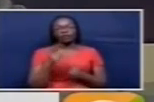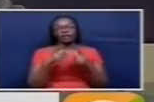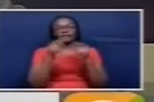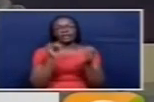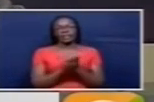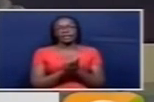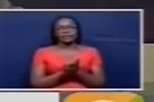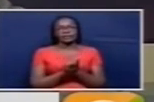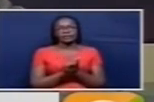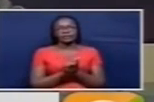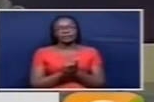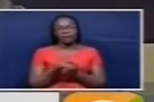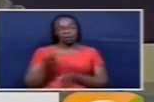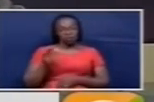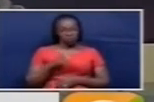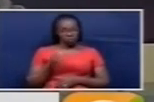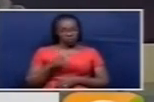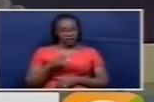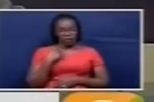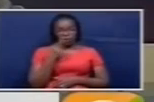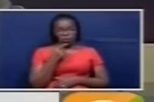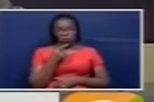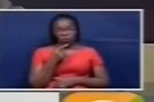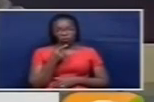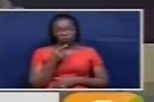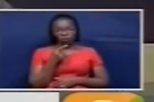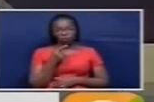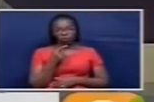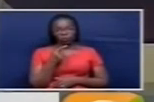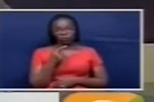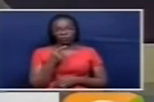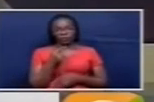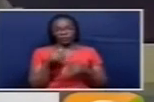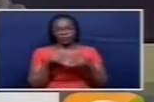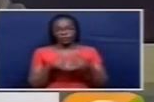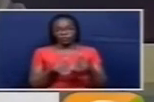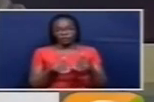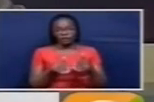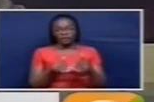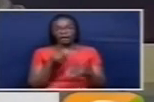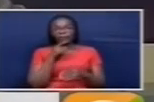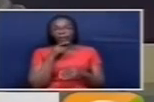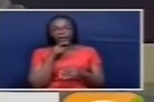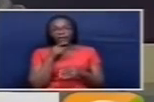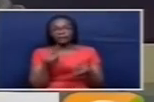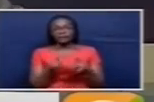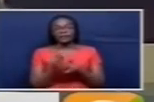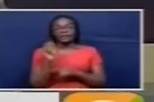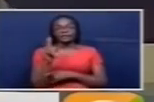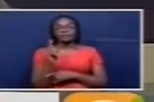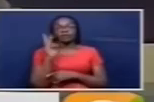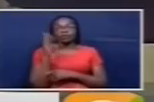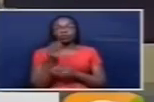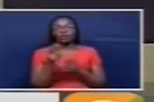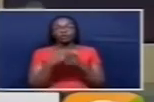a saying that goes that a woman who falls for a man with a television and leaves a man with a vision will soon see the man with the vision